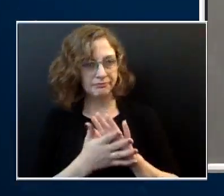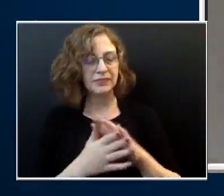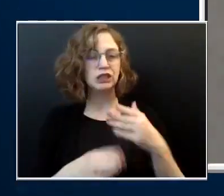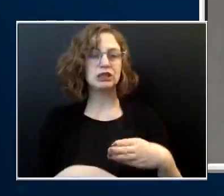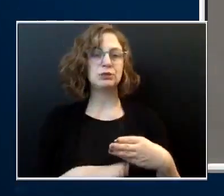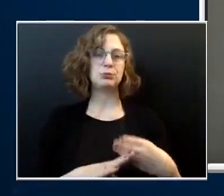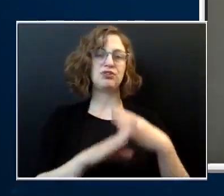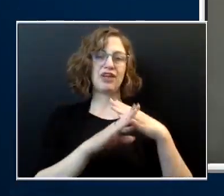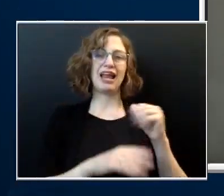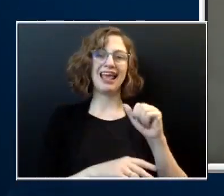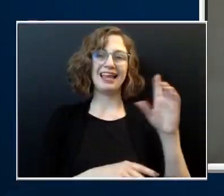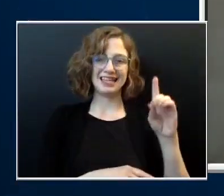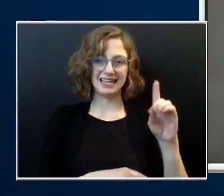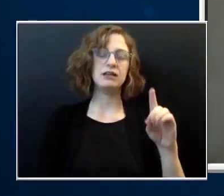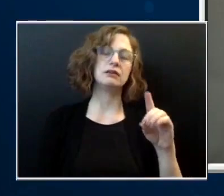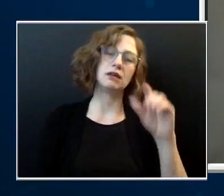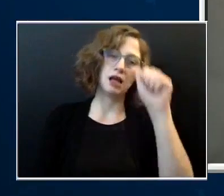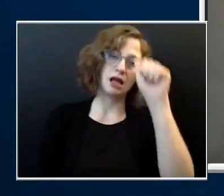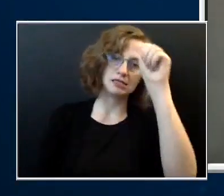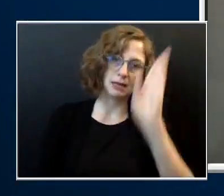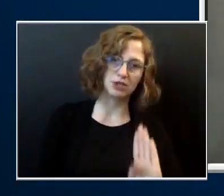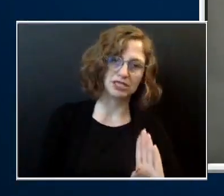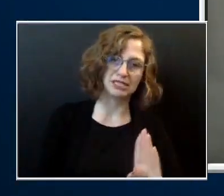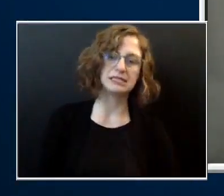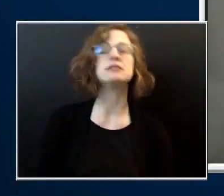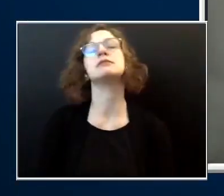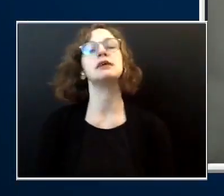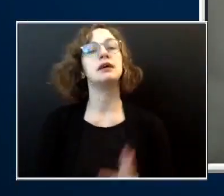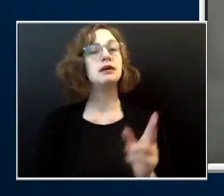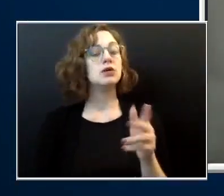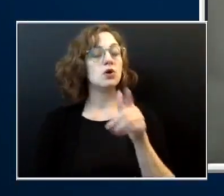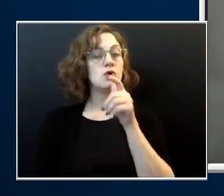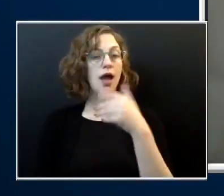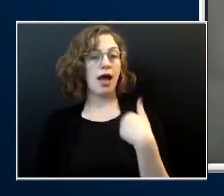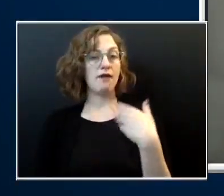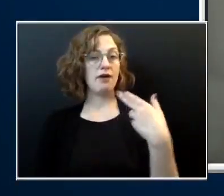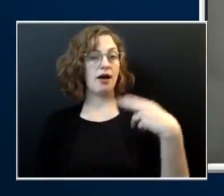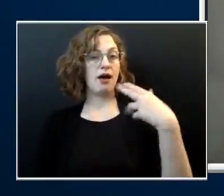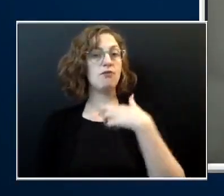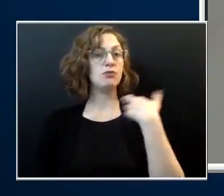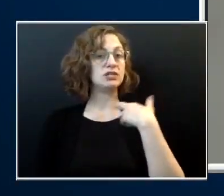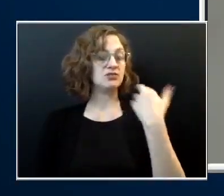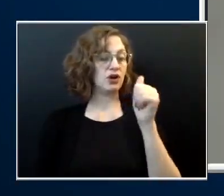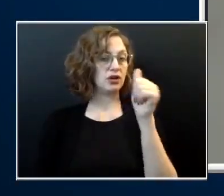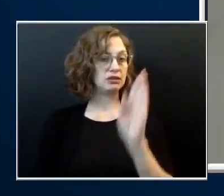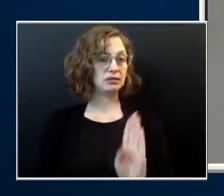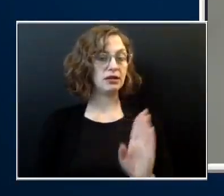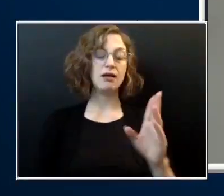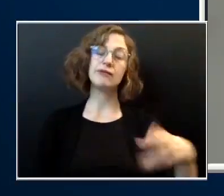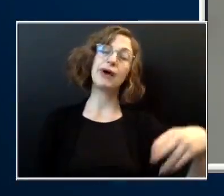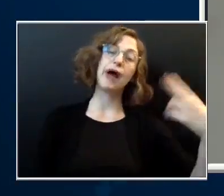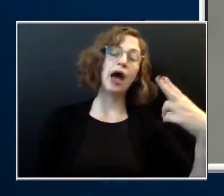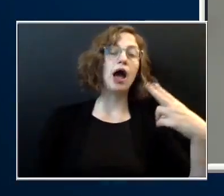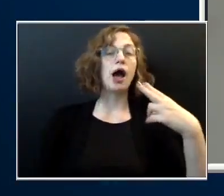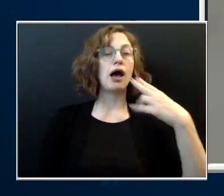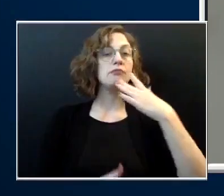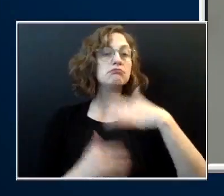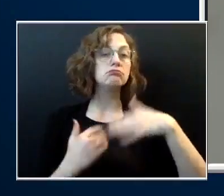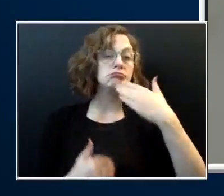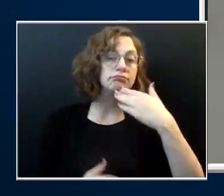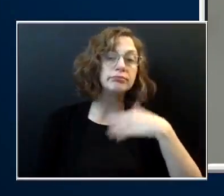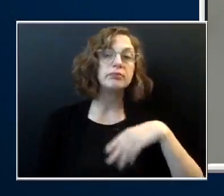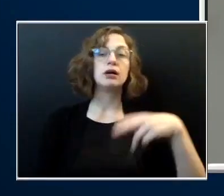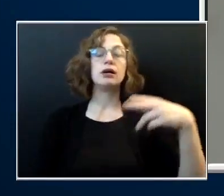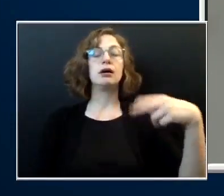Alzheimer's disease due to elevated blood glucose, elevated blood pressure, things like being a little bit overweight. Those are really